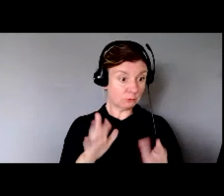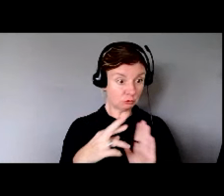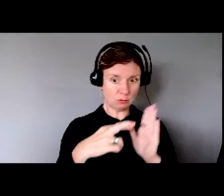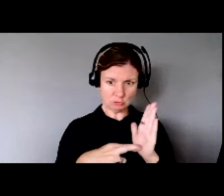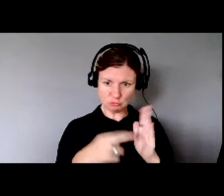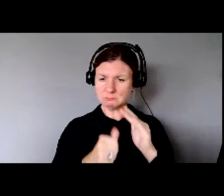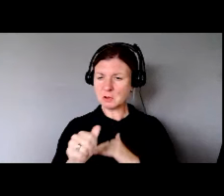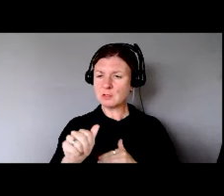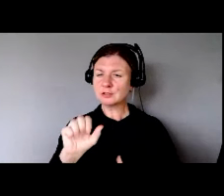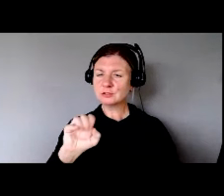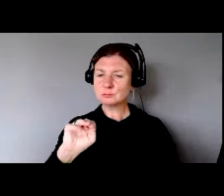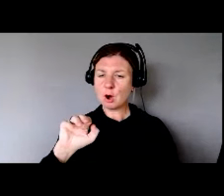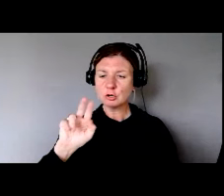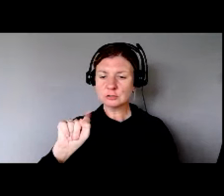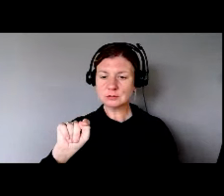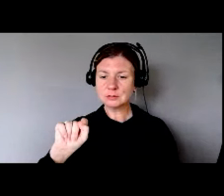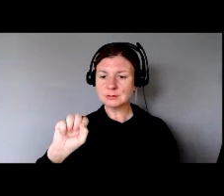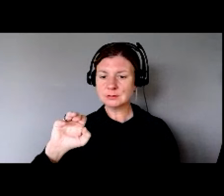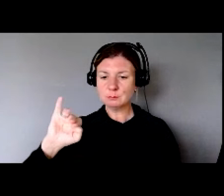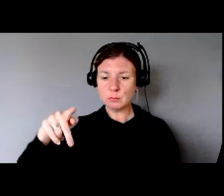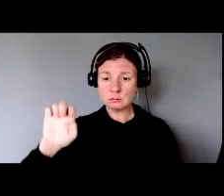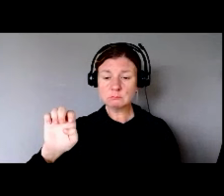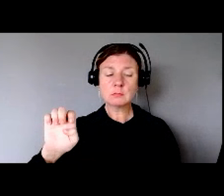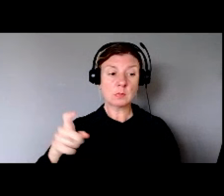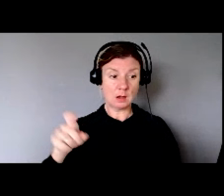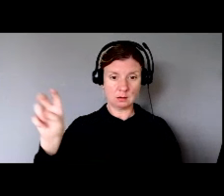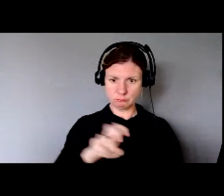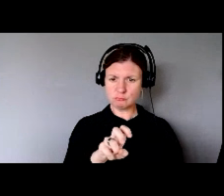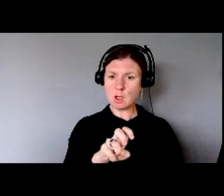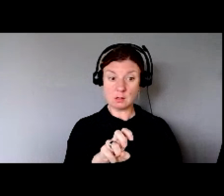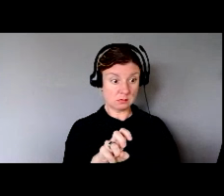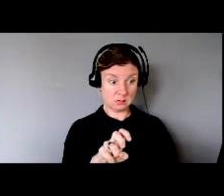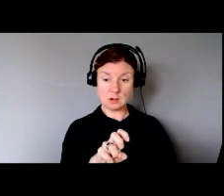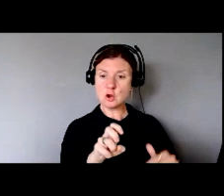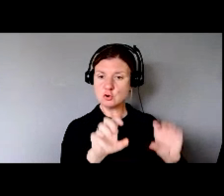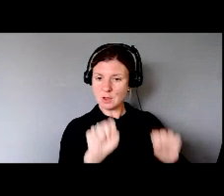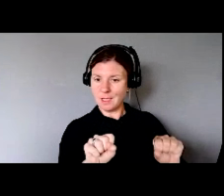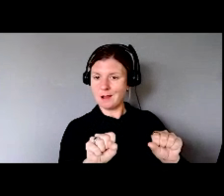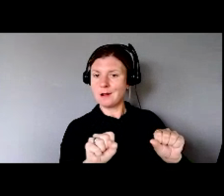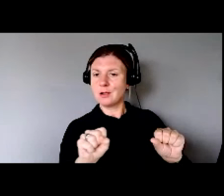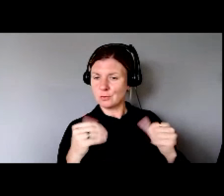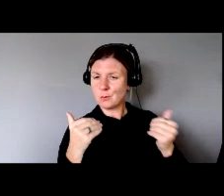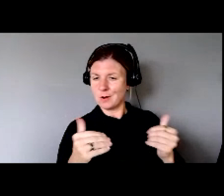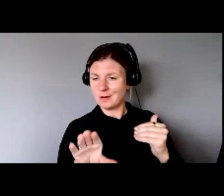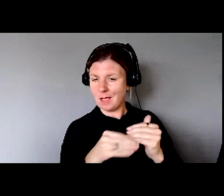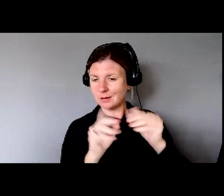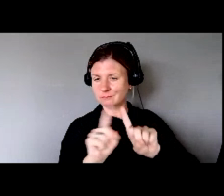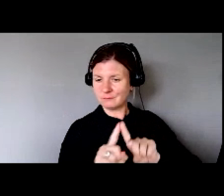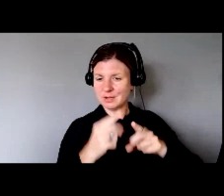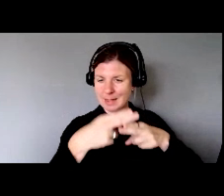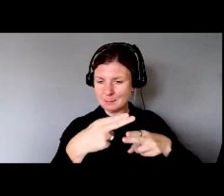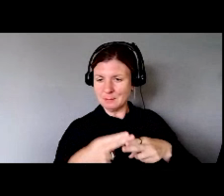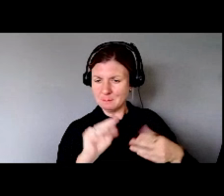Simple, you will have an additional tab for you to list the names of the individuals within your artist collective. As